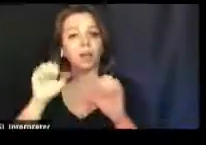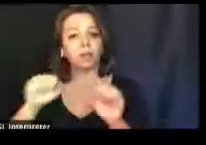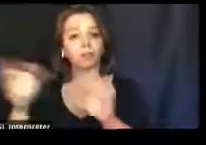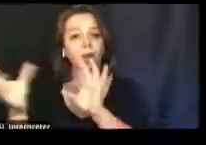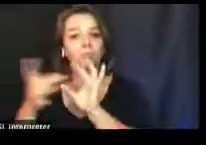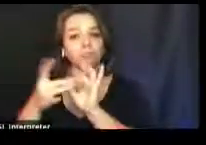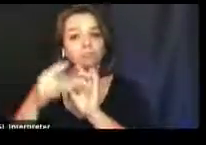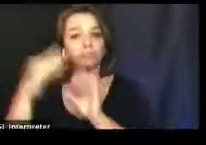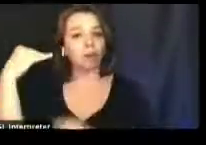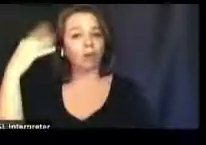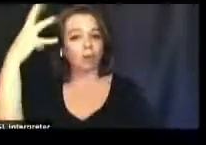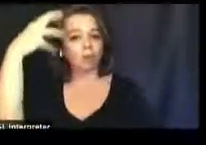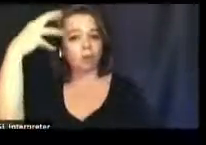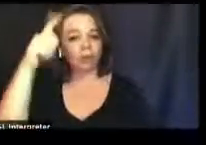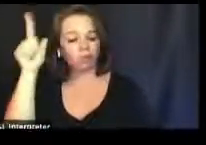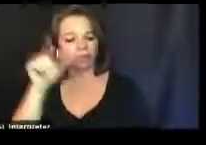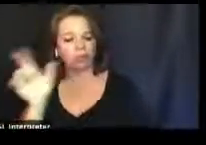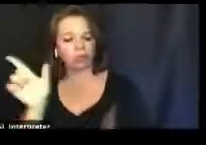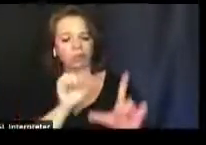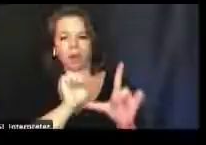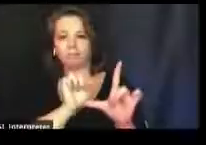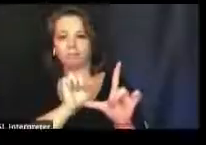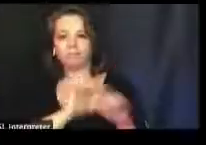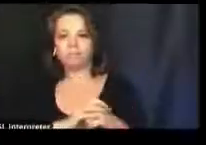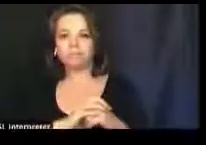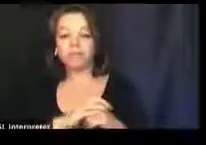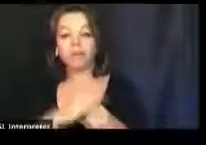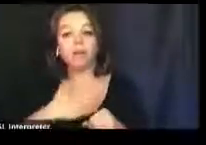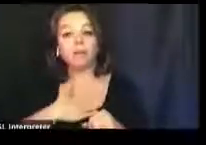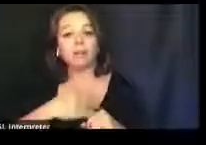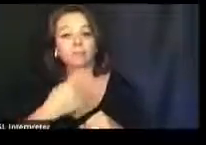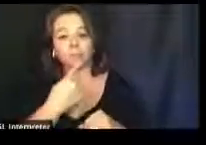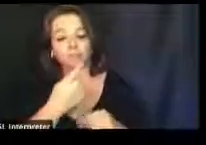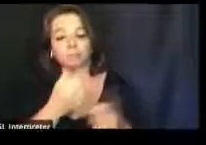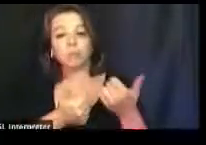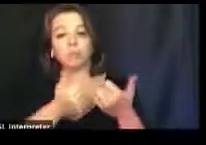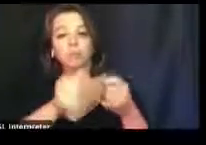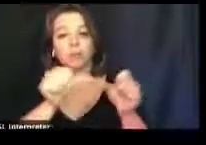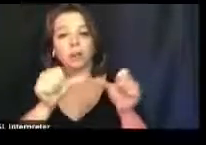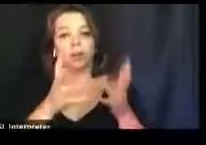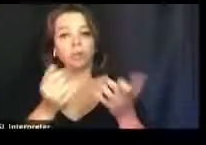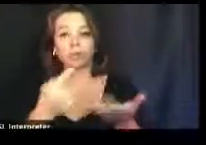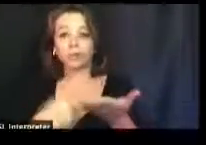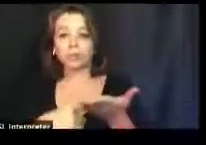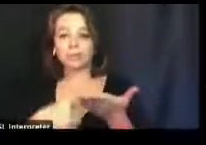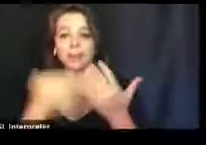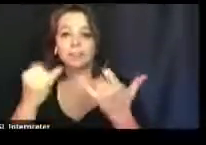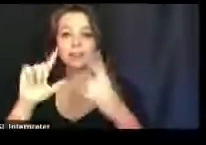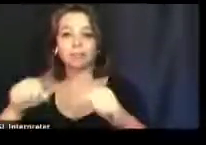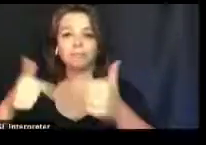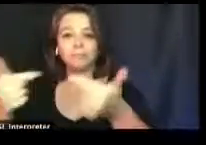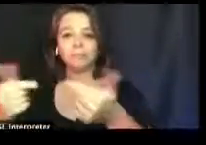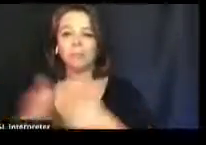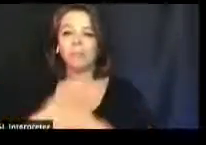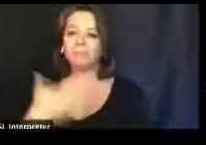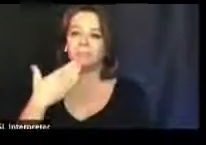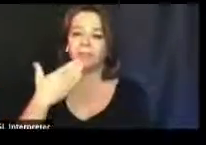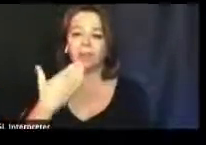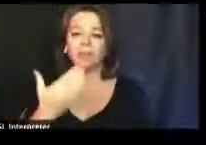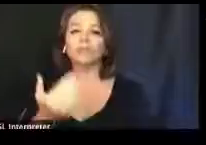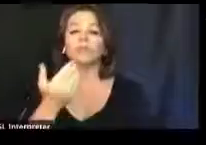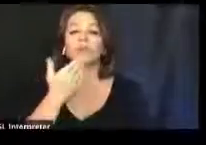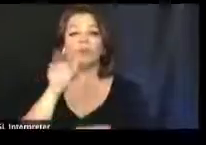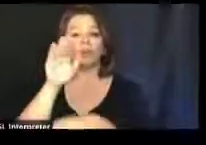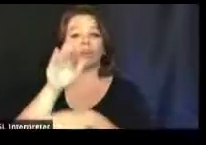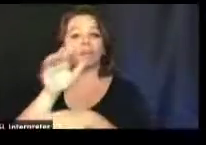of your screen. If you'll please remind the mapper of what area you would like to discuss today, the floor is yours. Thank you. Good afternoon.